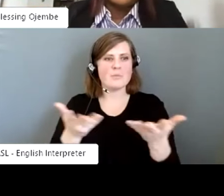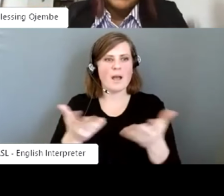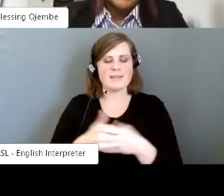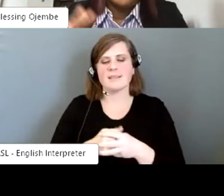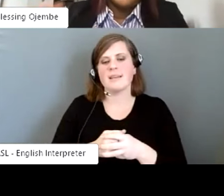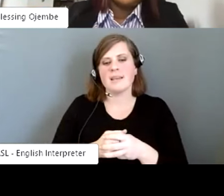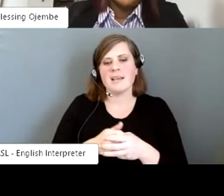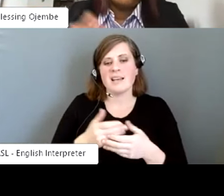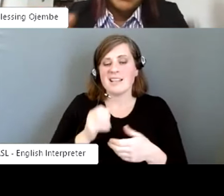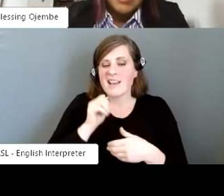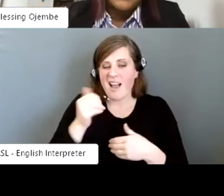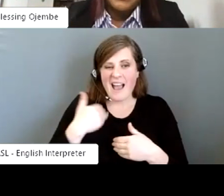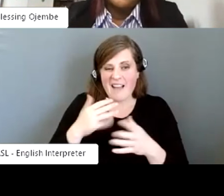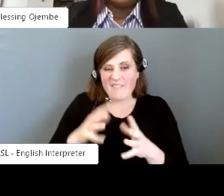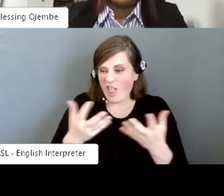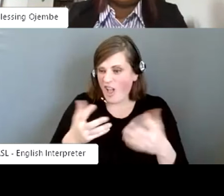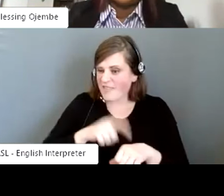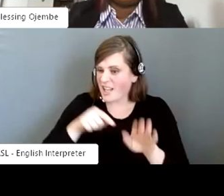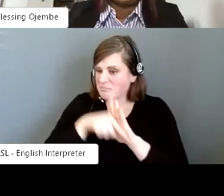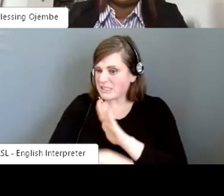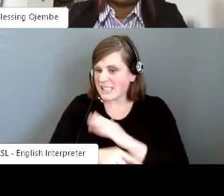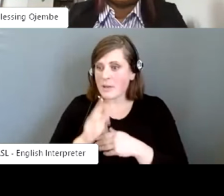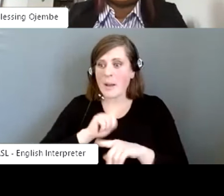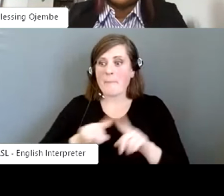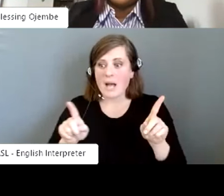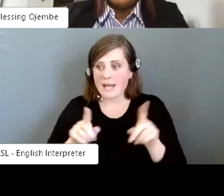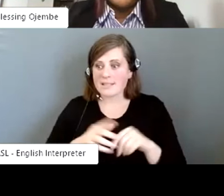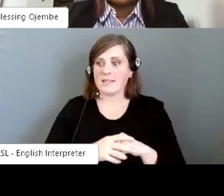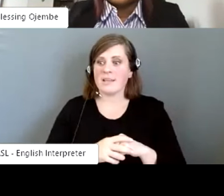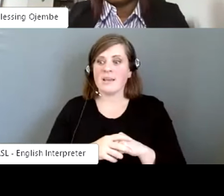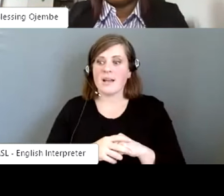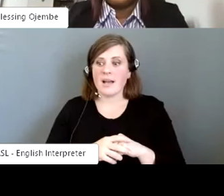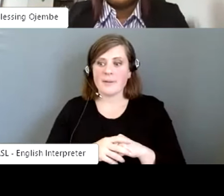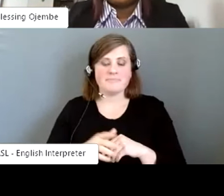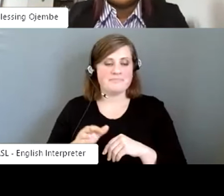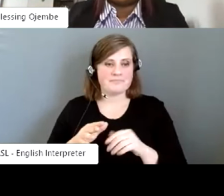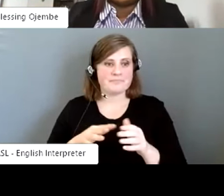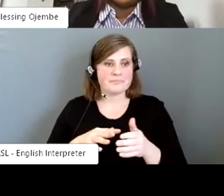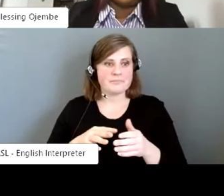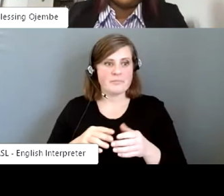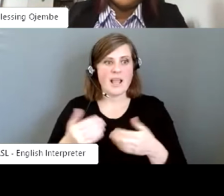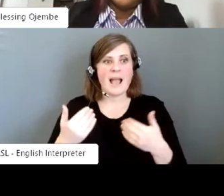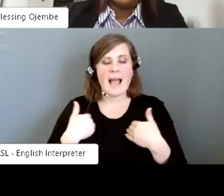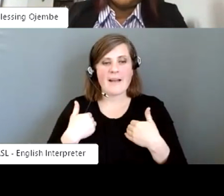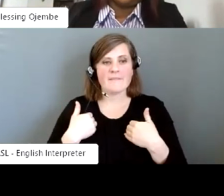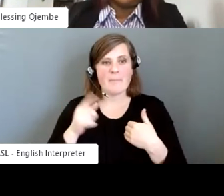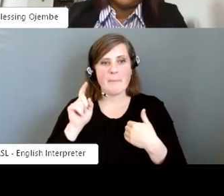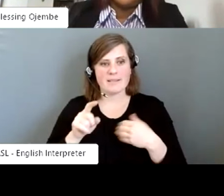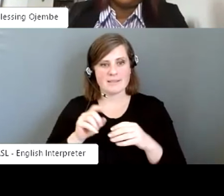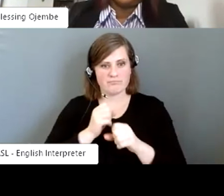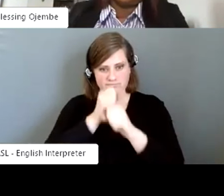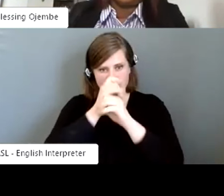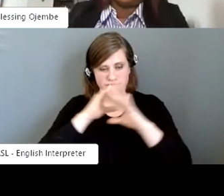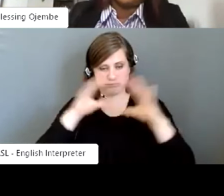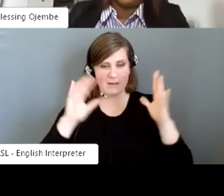a lot of time to keep talking what needs to be done, but we have just mapped out a few things that needs to be done, which we